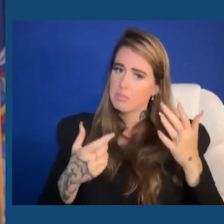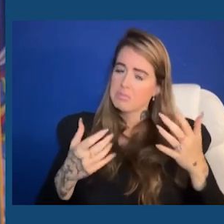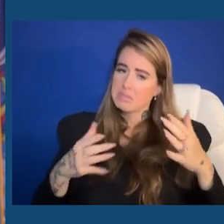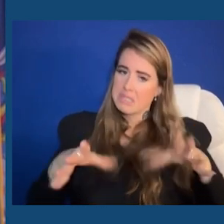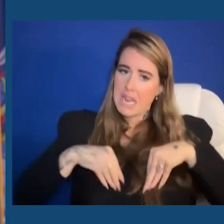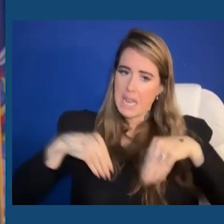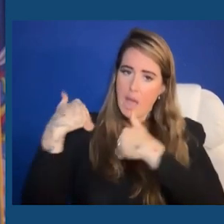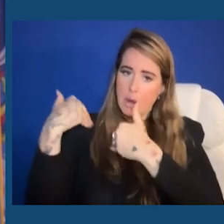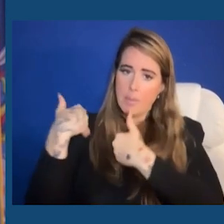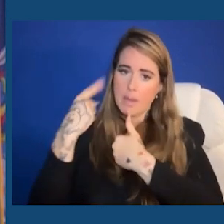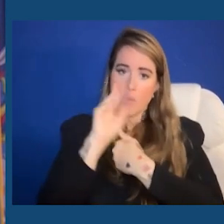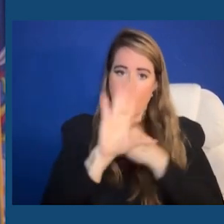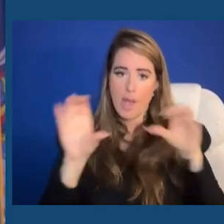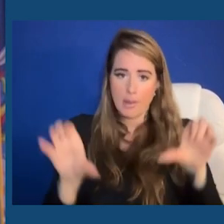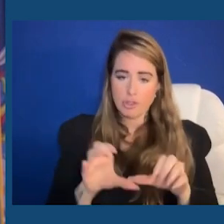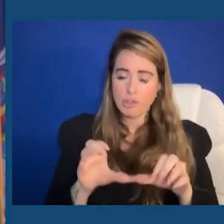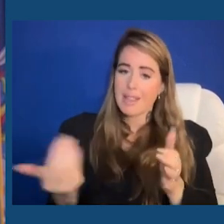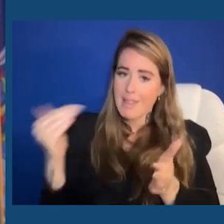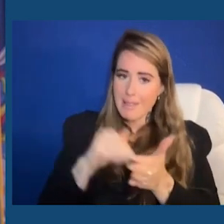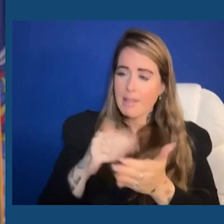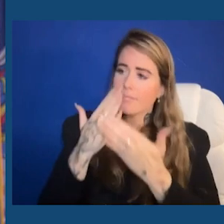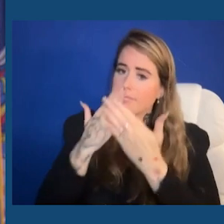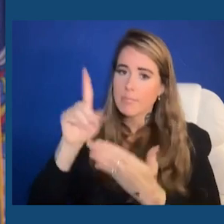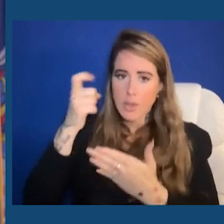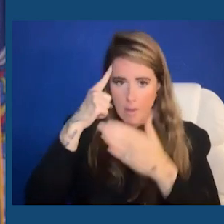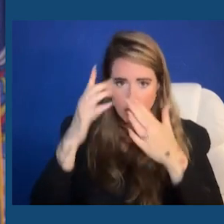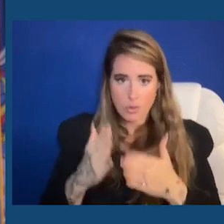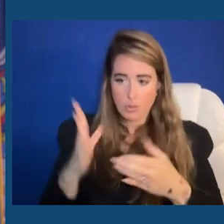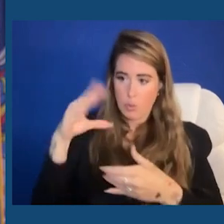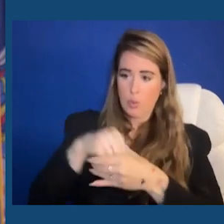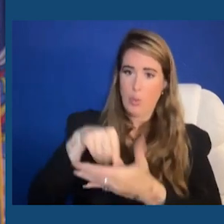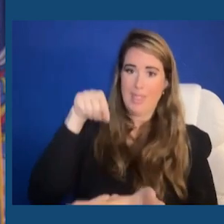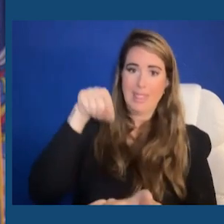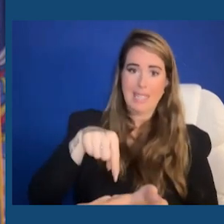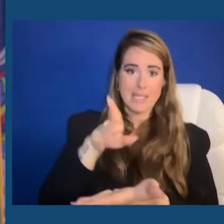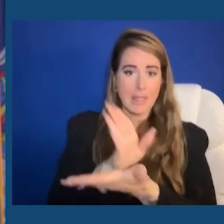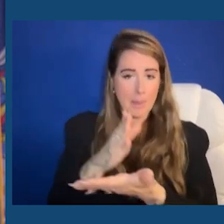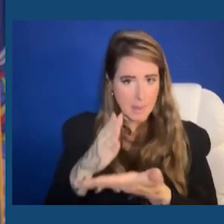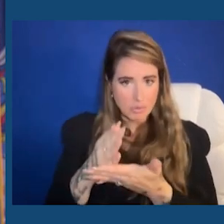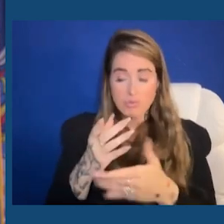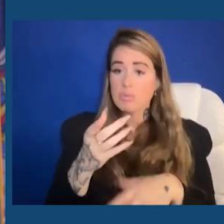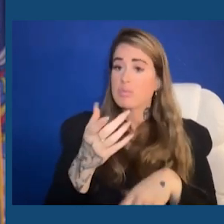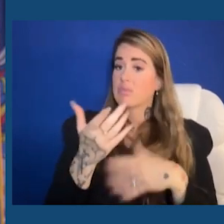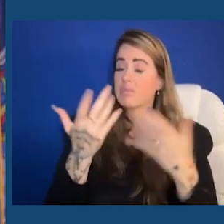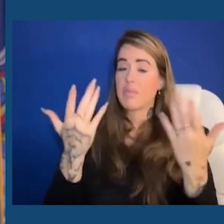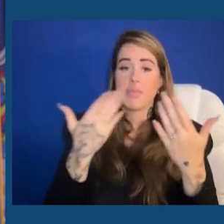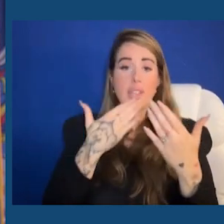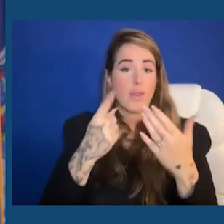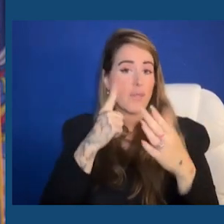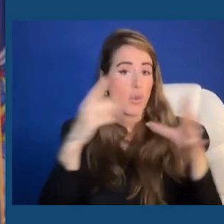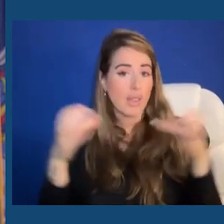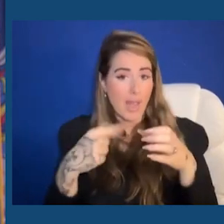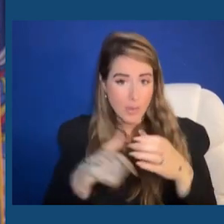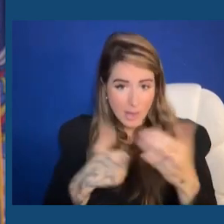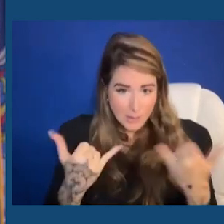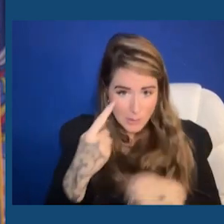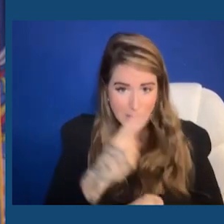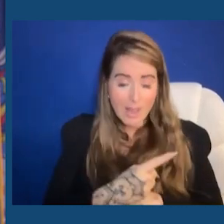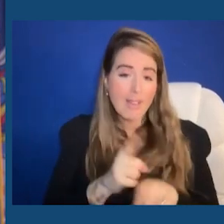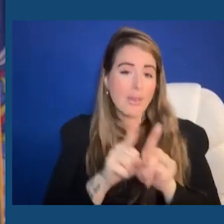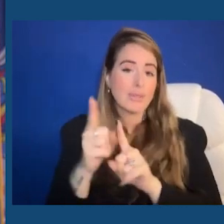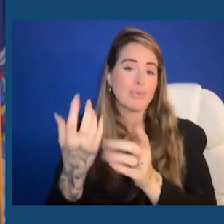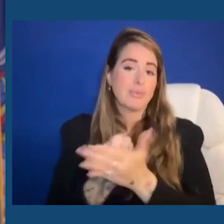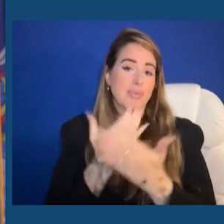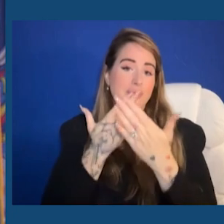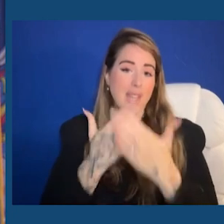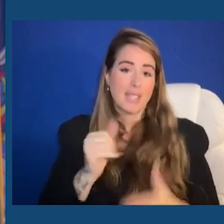extremely grateful to you for including this in the budget, for gathering us here today. I also want to thank Senate Majority